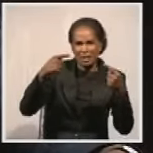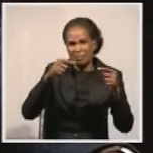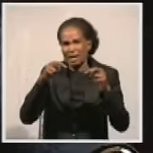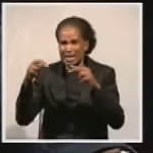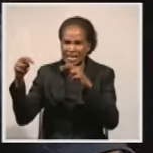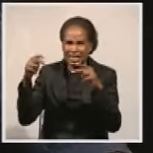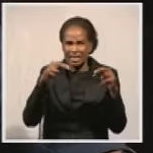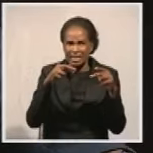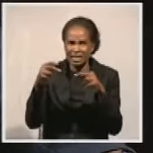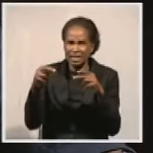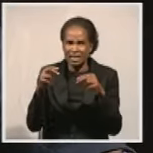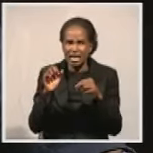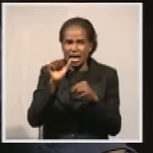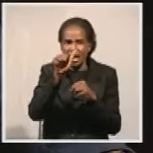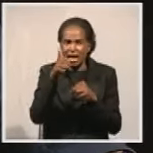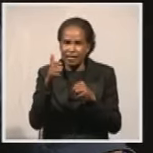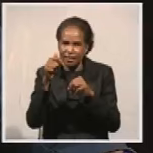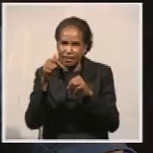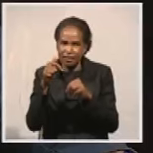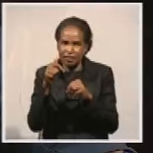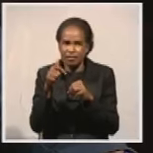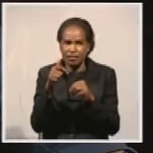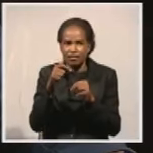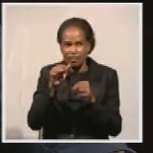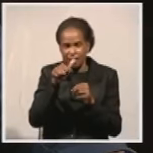on the side, one of the other contentious issues was the abolishment